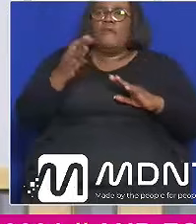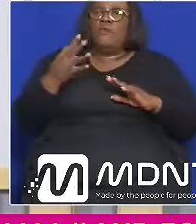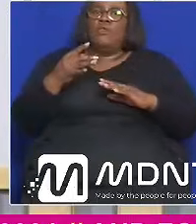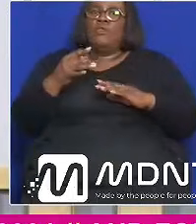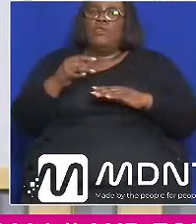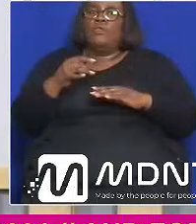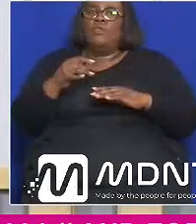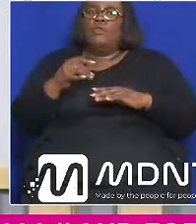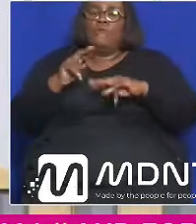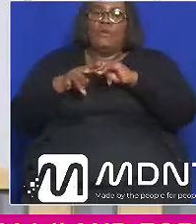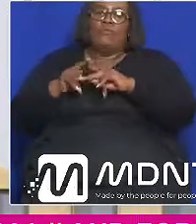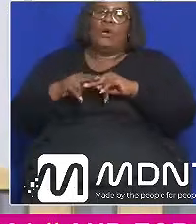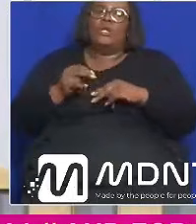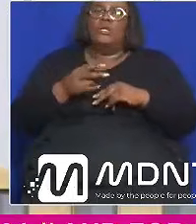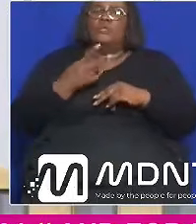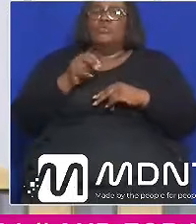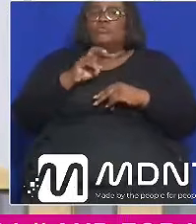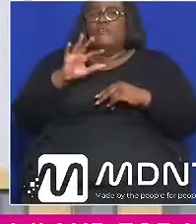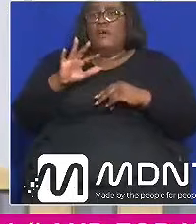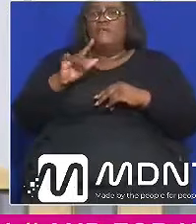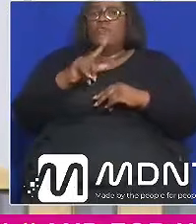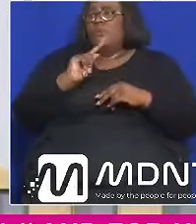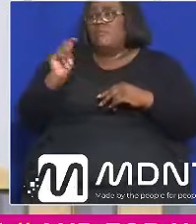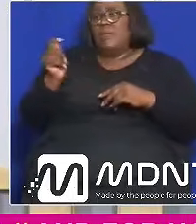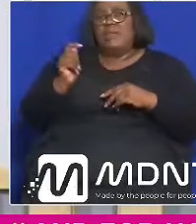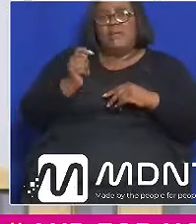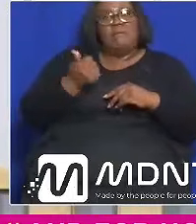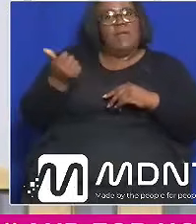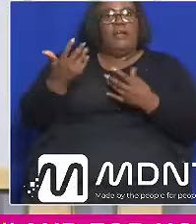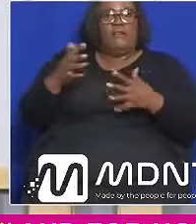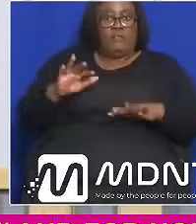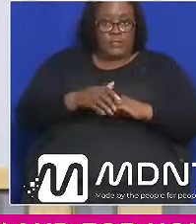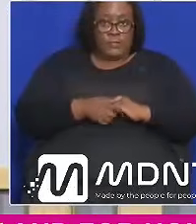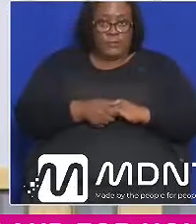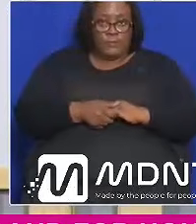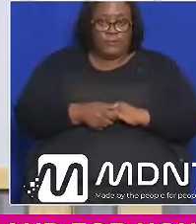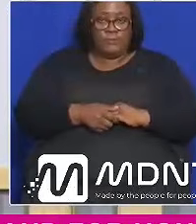million of the original 5 million rand loan. Yes.